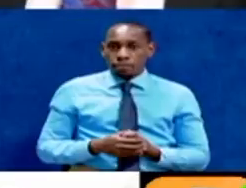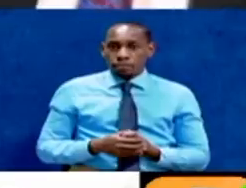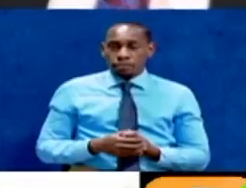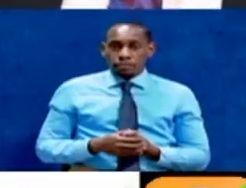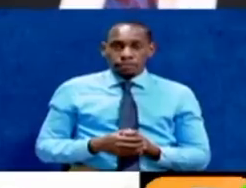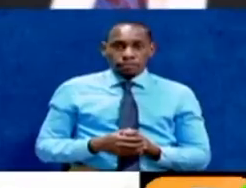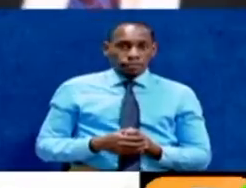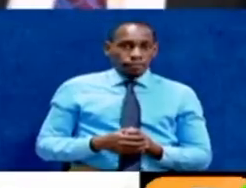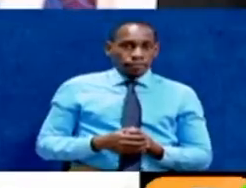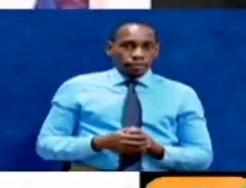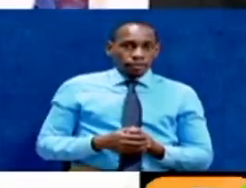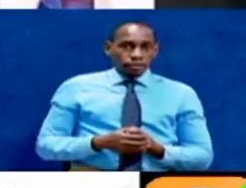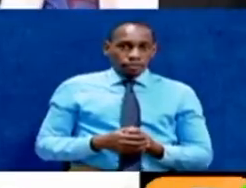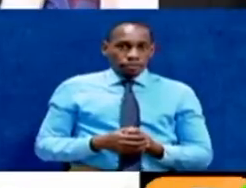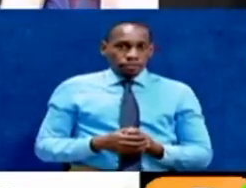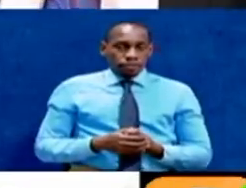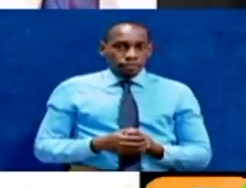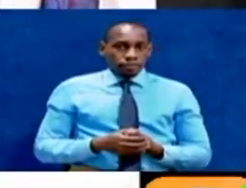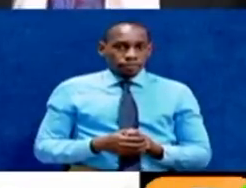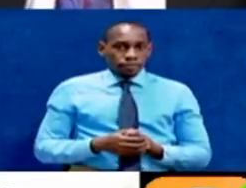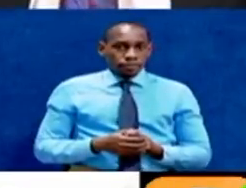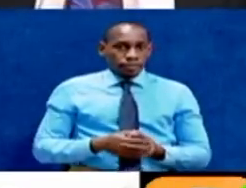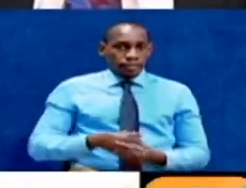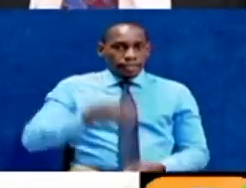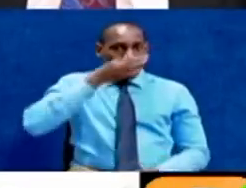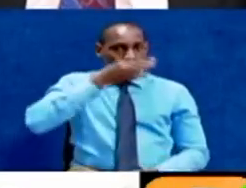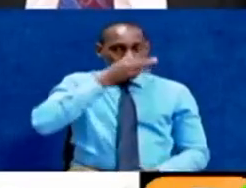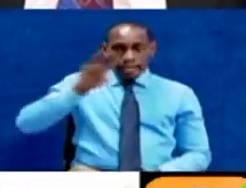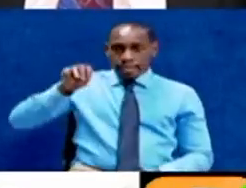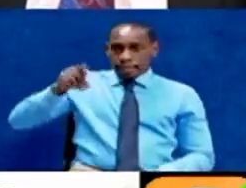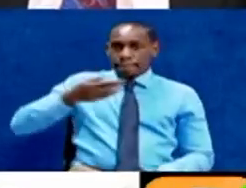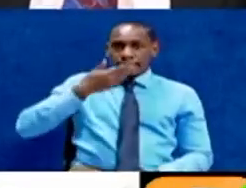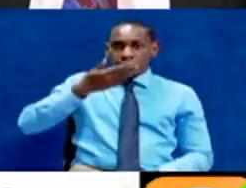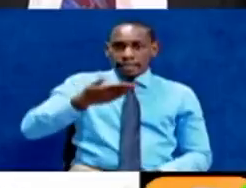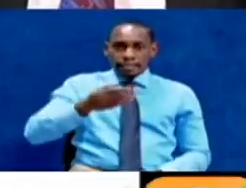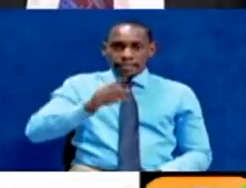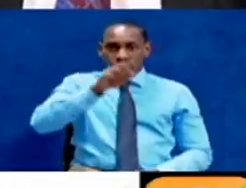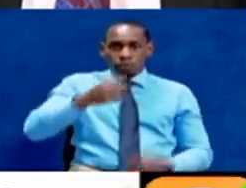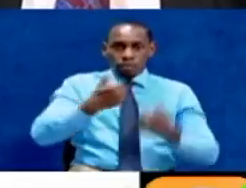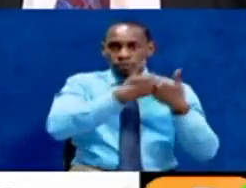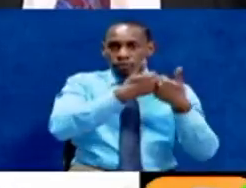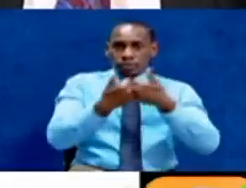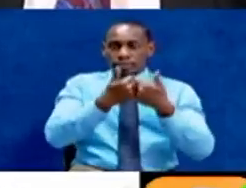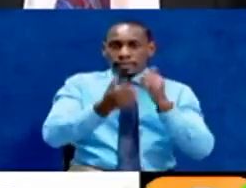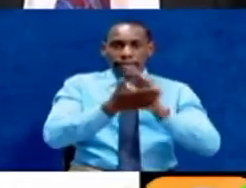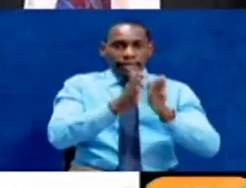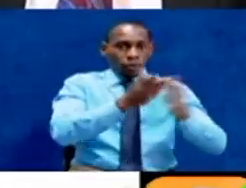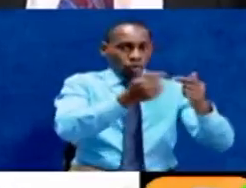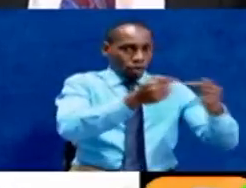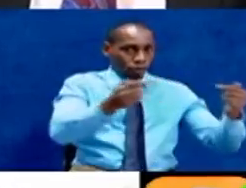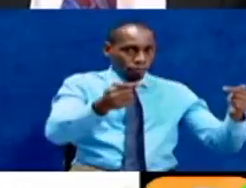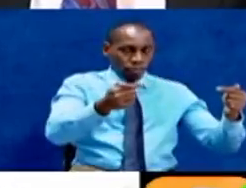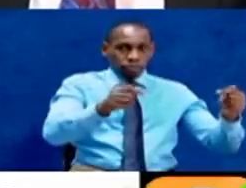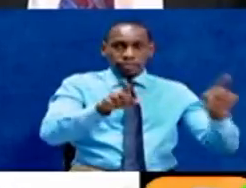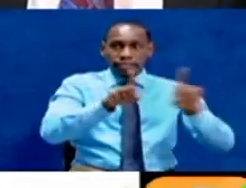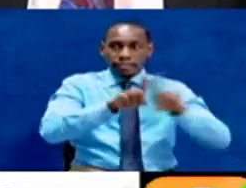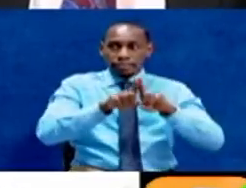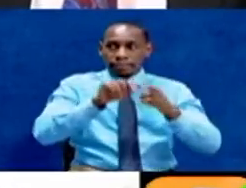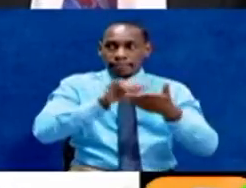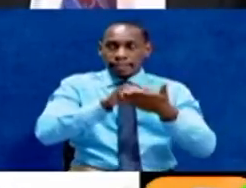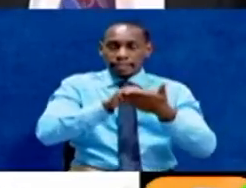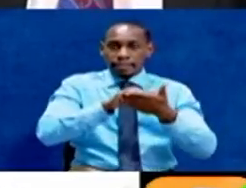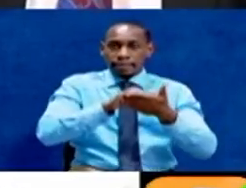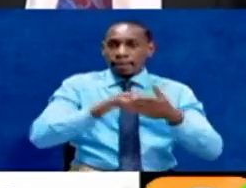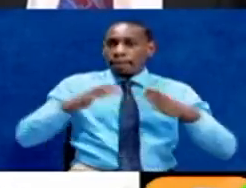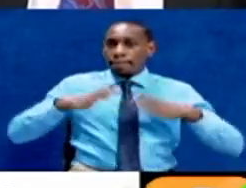Okay, Senator, thank you. Let me allow Honorable Ngunjiri to respond to something that you've raised, the challenge of the lack of an opposition. And this is something that also